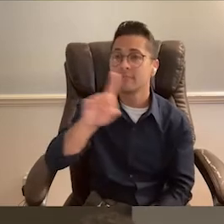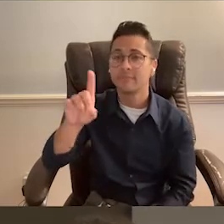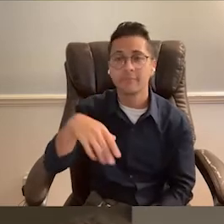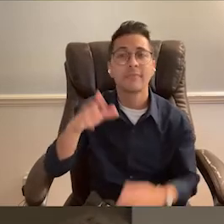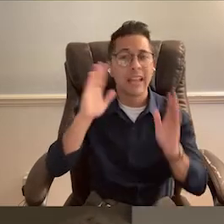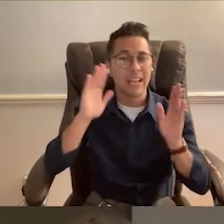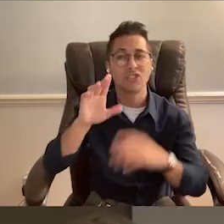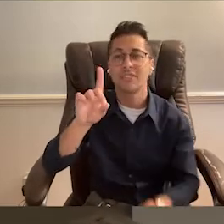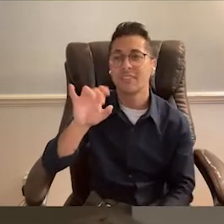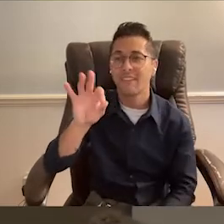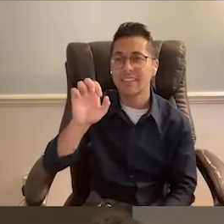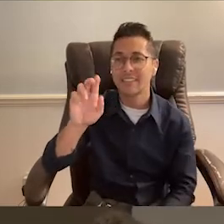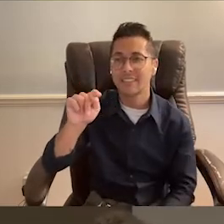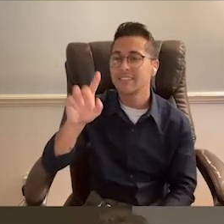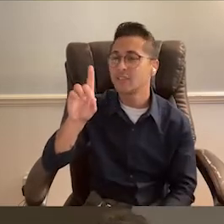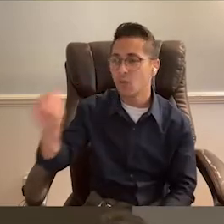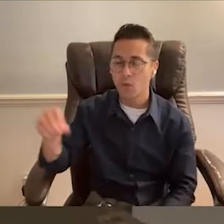disorder, disorder.